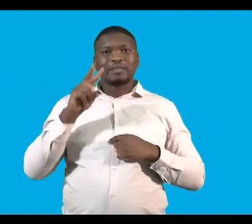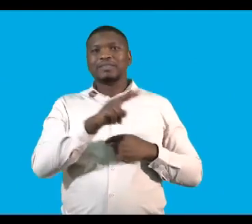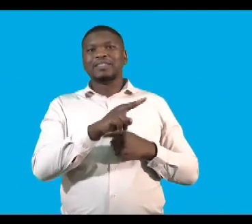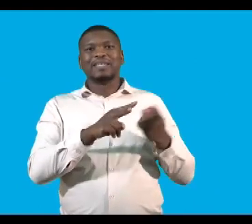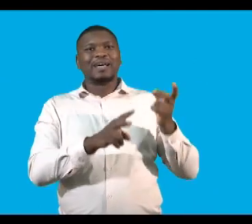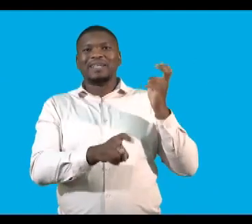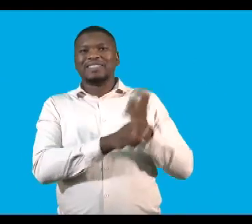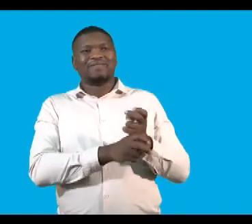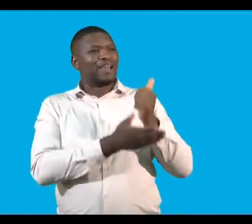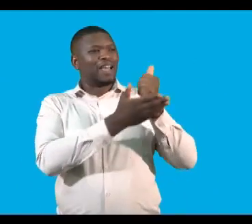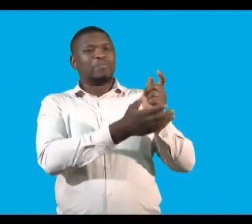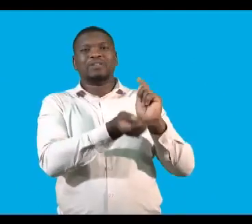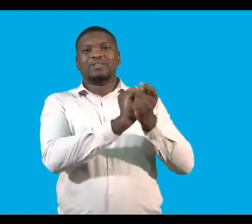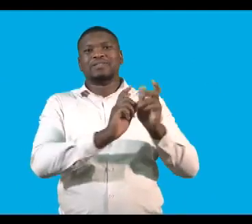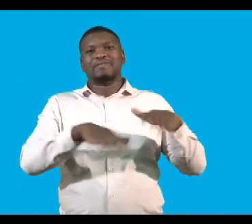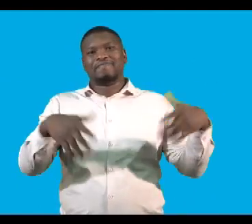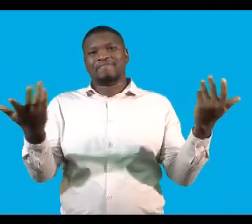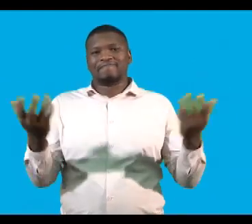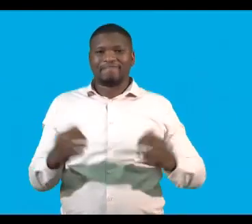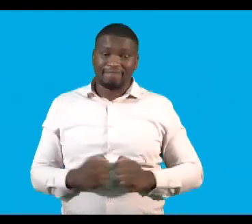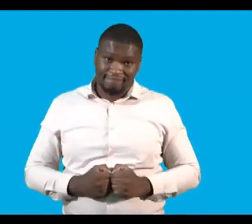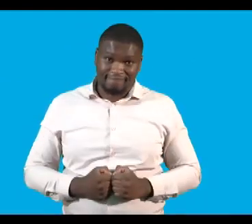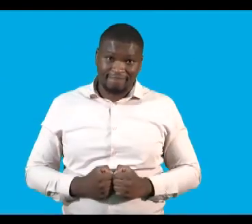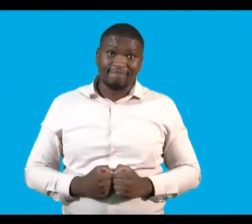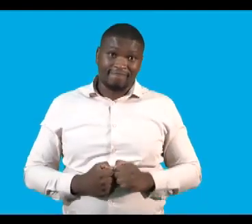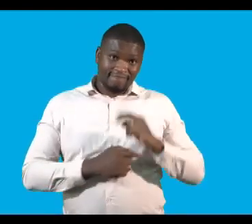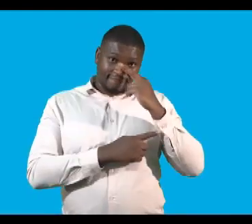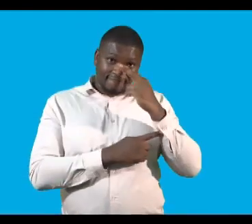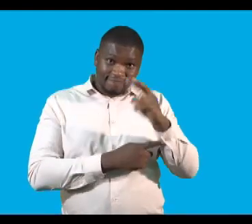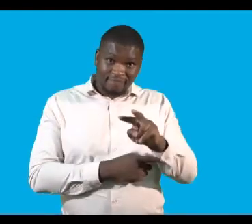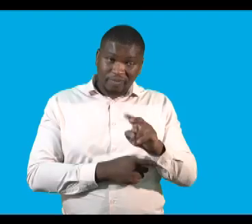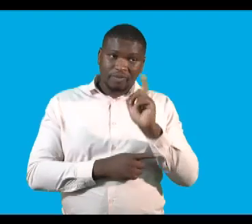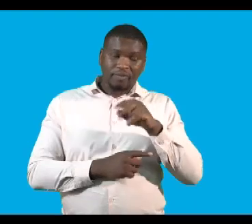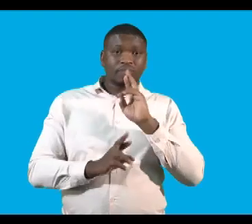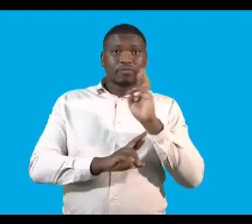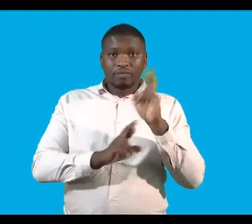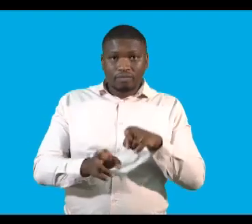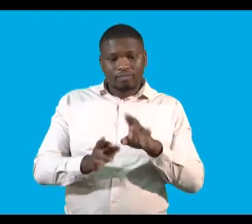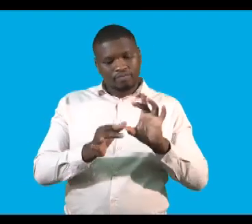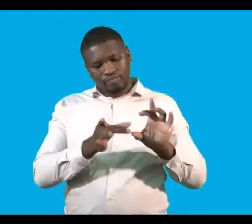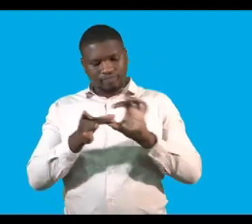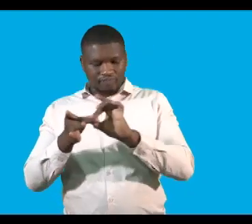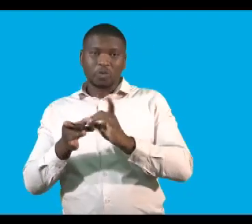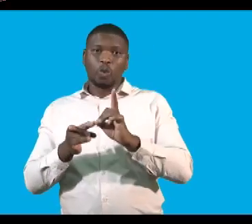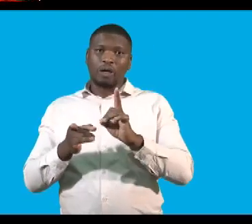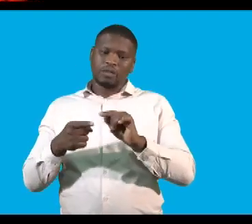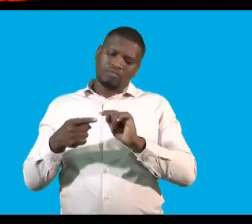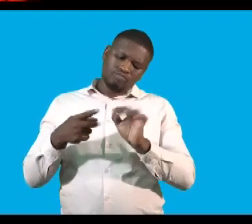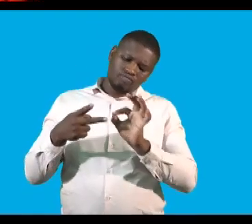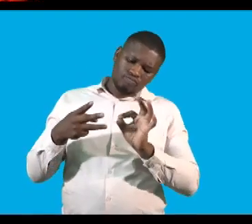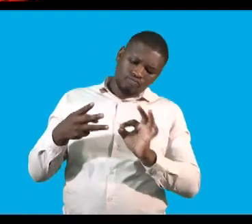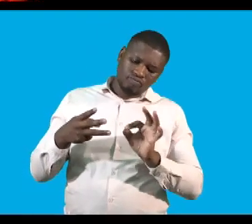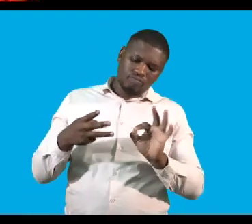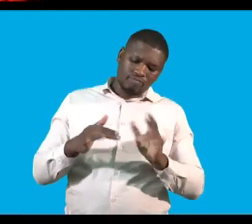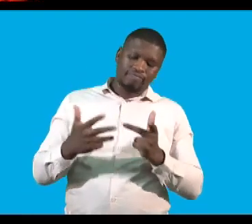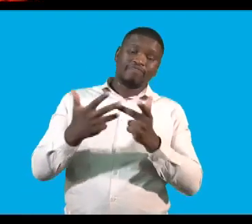it is too difficult to change Thandi's mindset. So here, credit responses that make reference to the anticlimax or